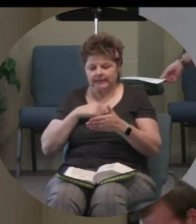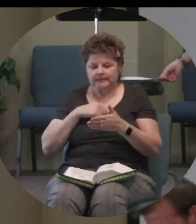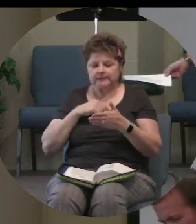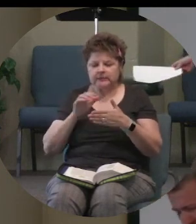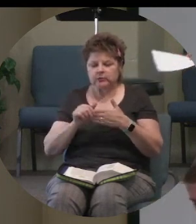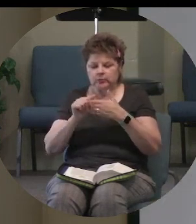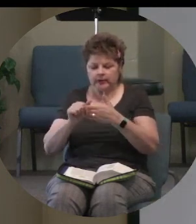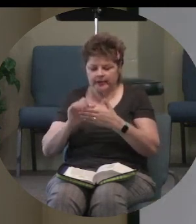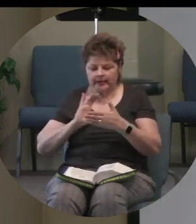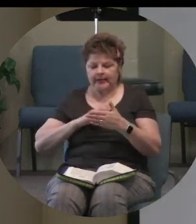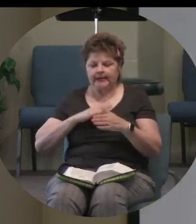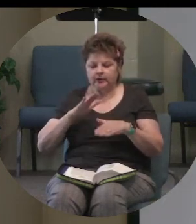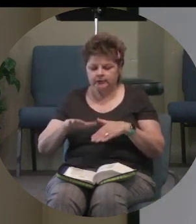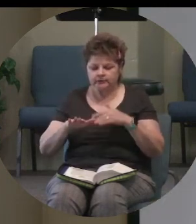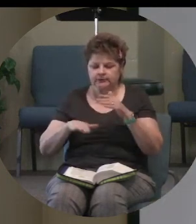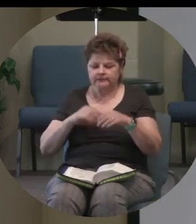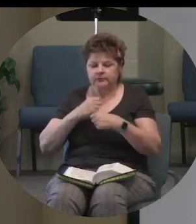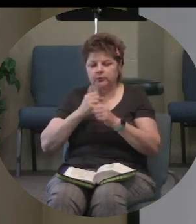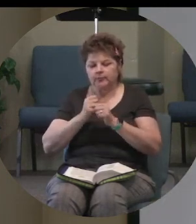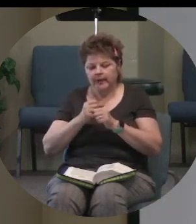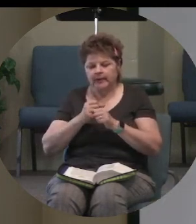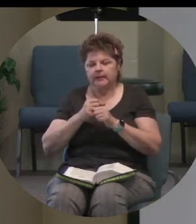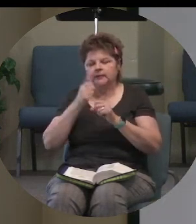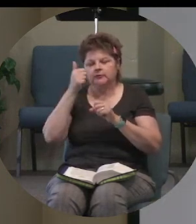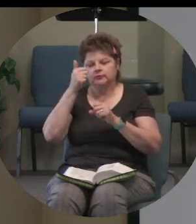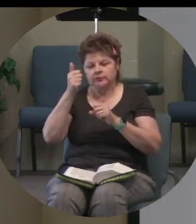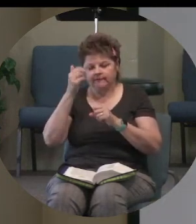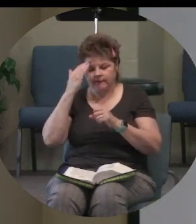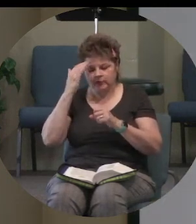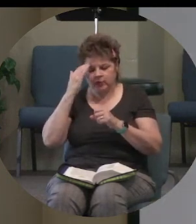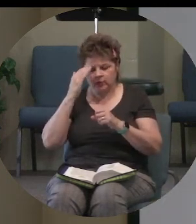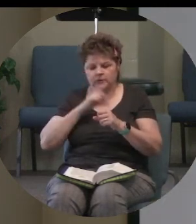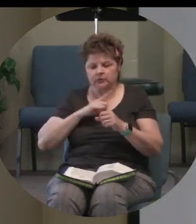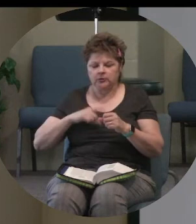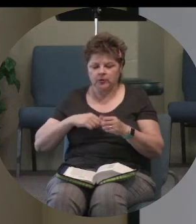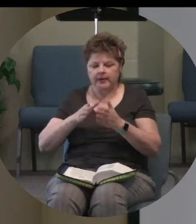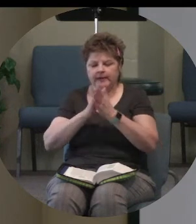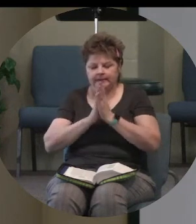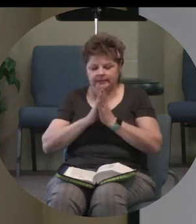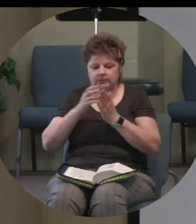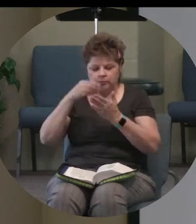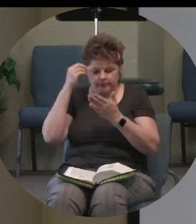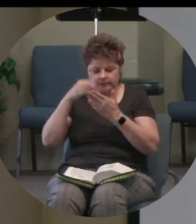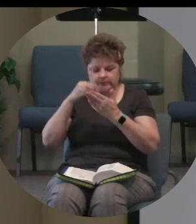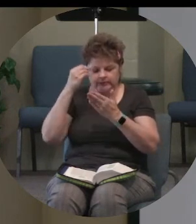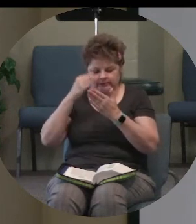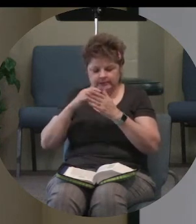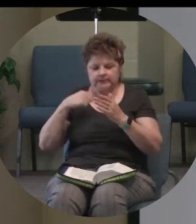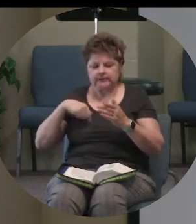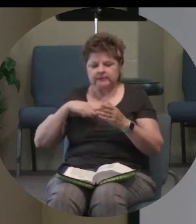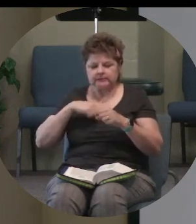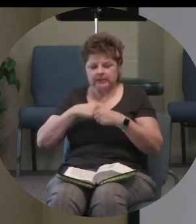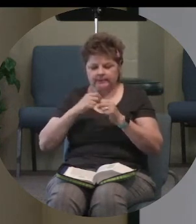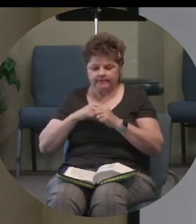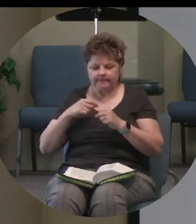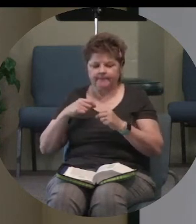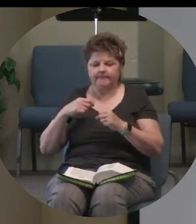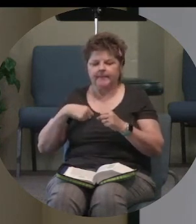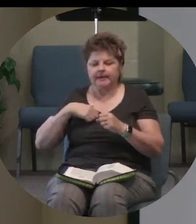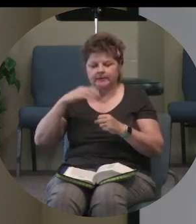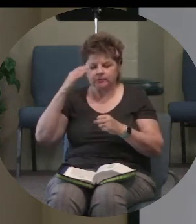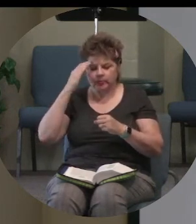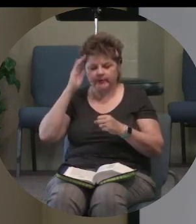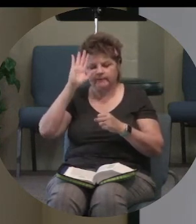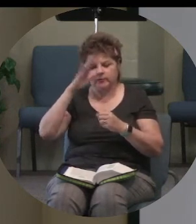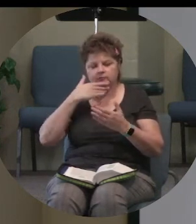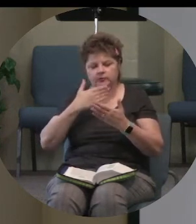our steps, and how you make yourself known. Lord, I ask that you would teach us and make us aware of your goodness and your